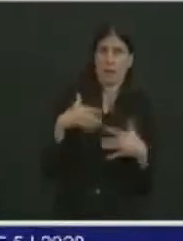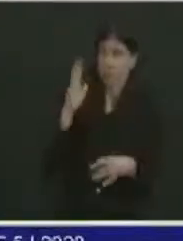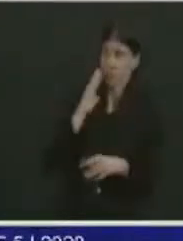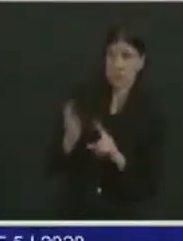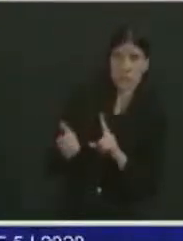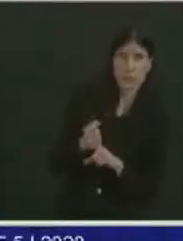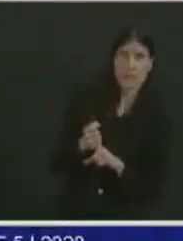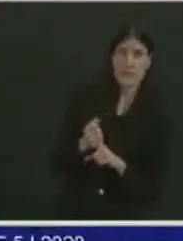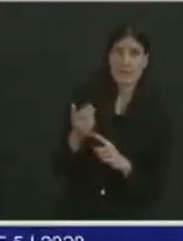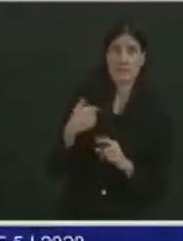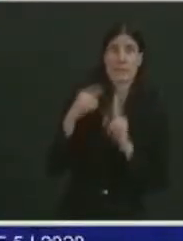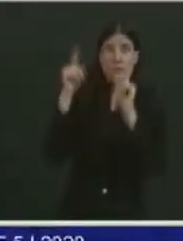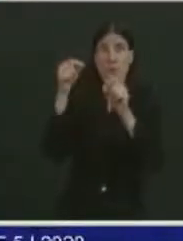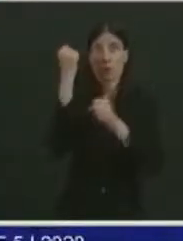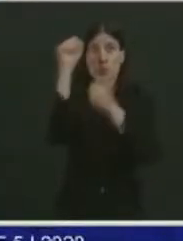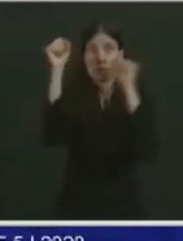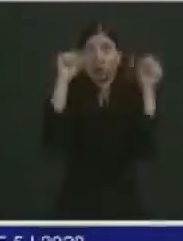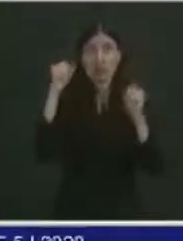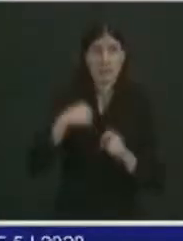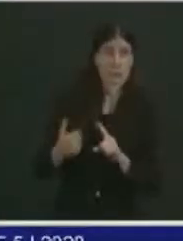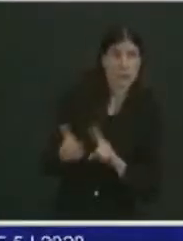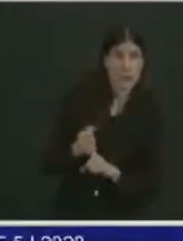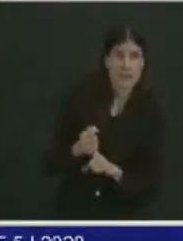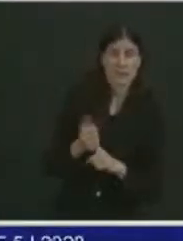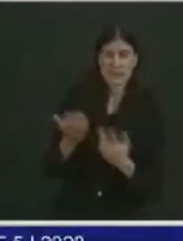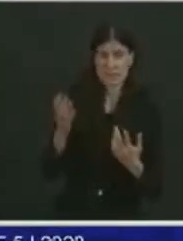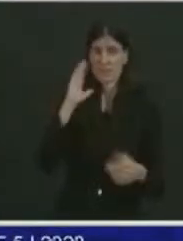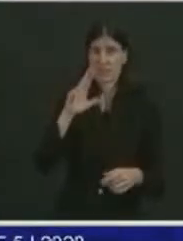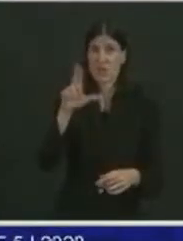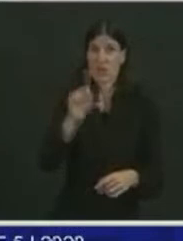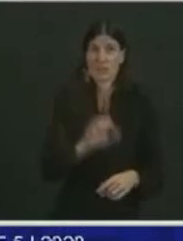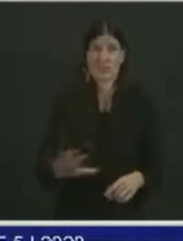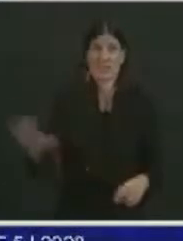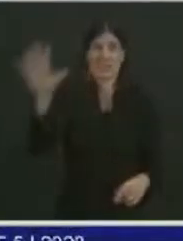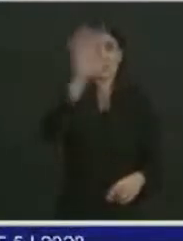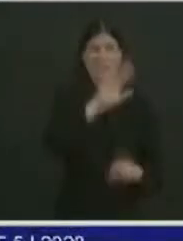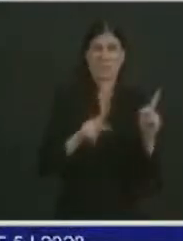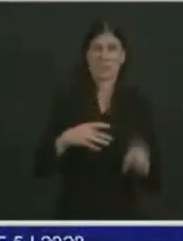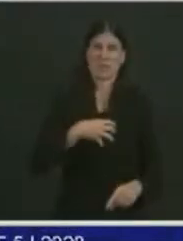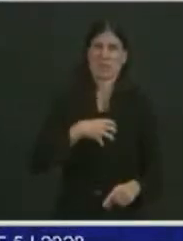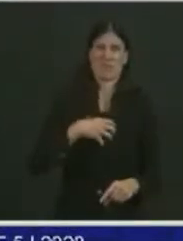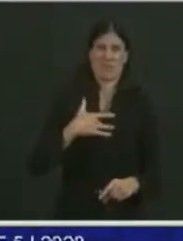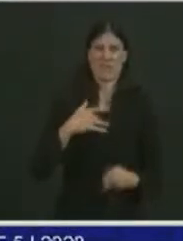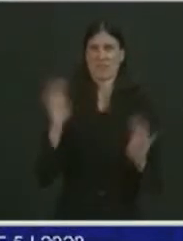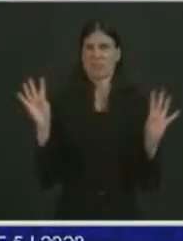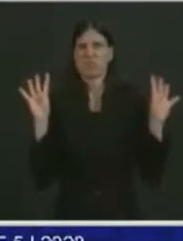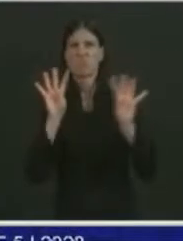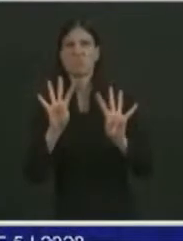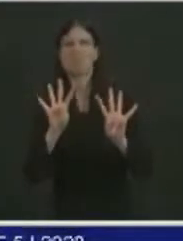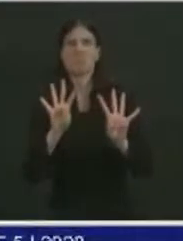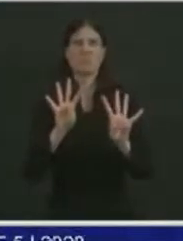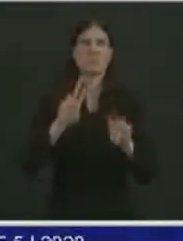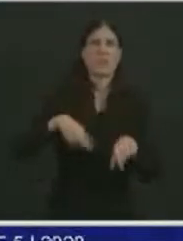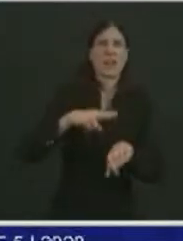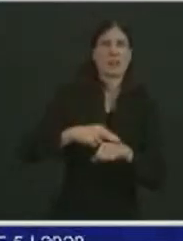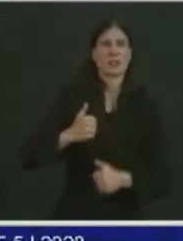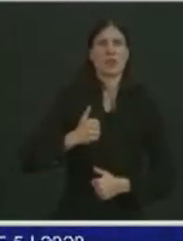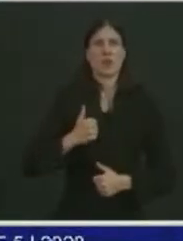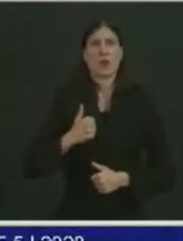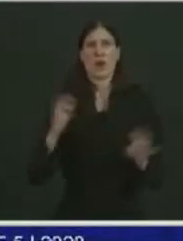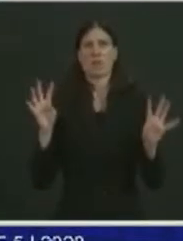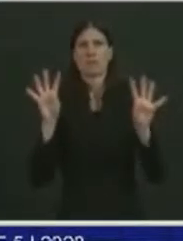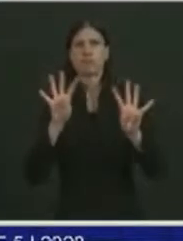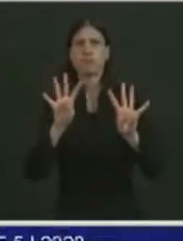Protesters nationwide are talking about the excessive policing of Black bodies, and your response, despite very pretty words, is more